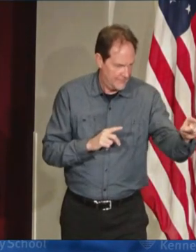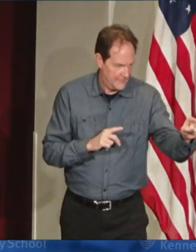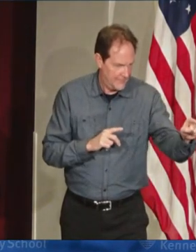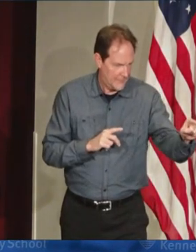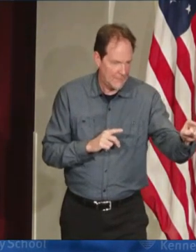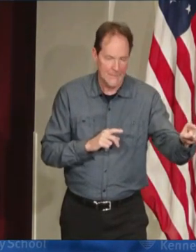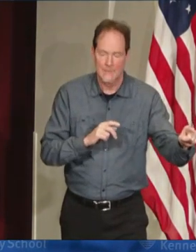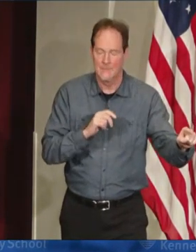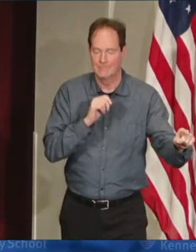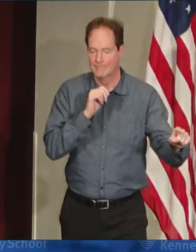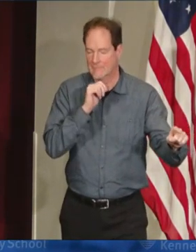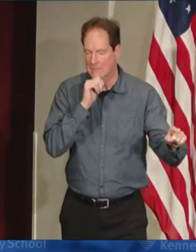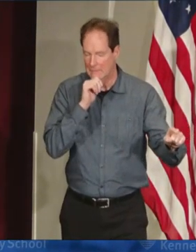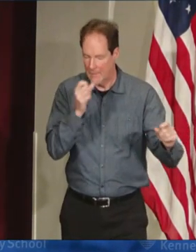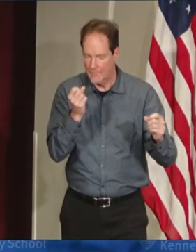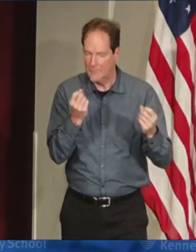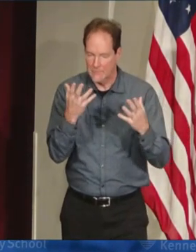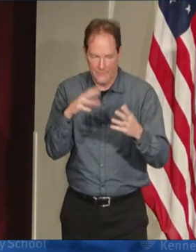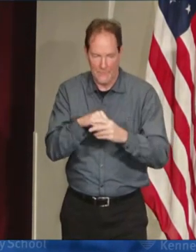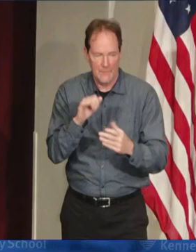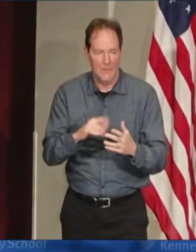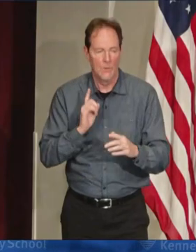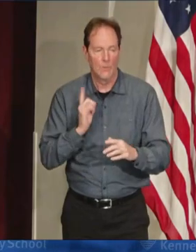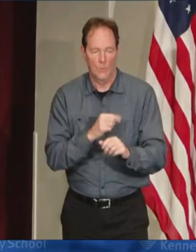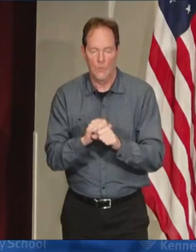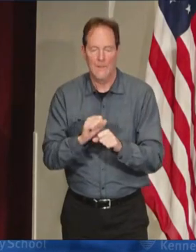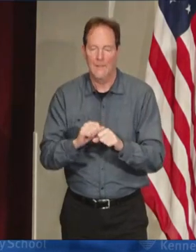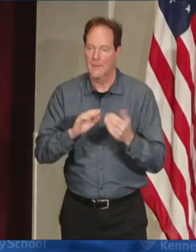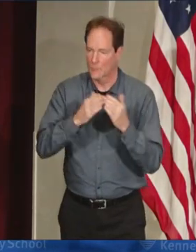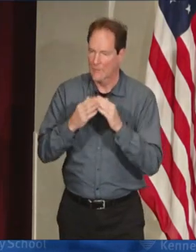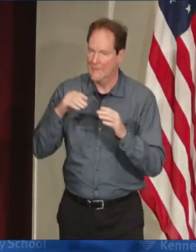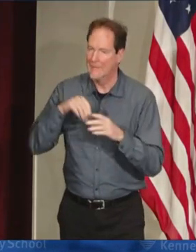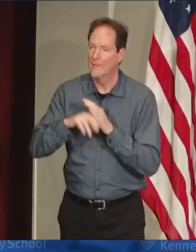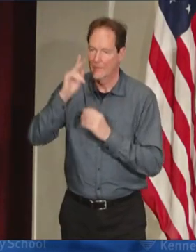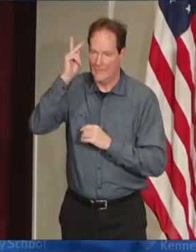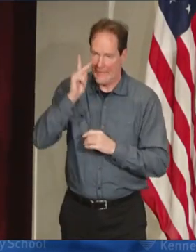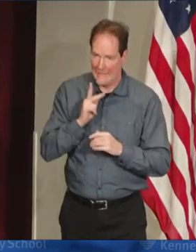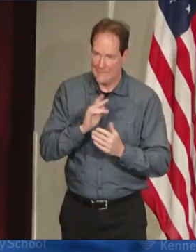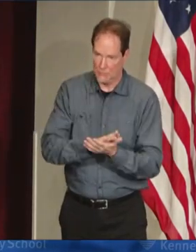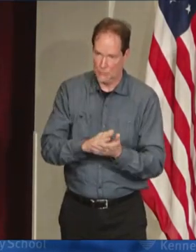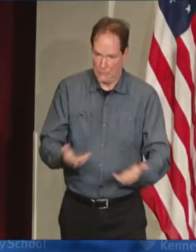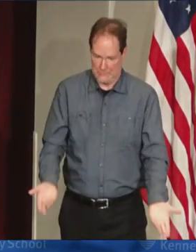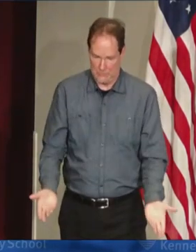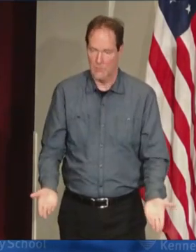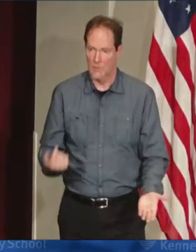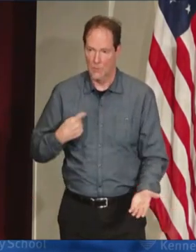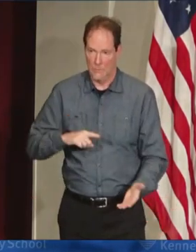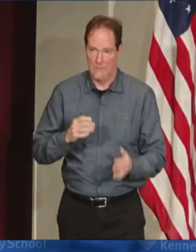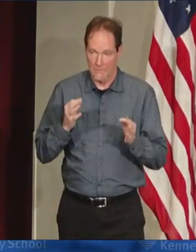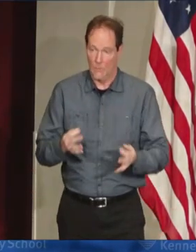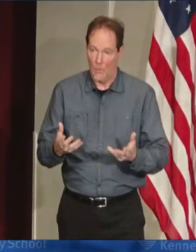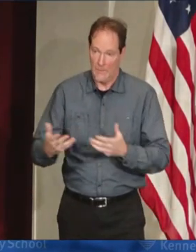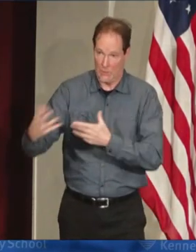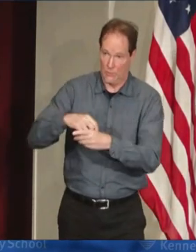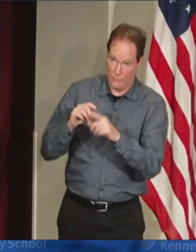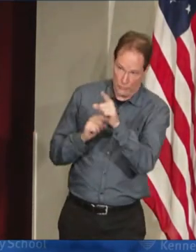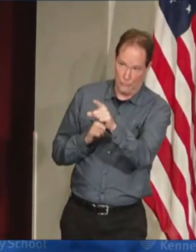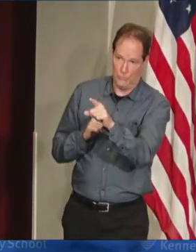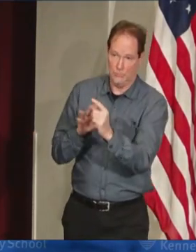Not too much in that, but we are trying to work on a community within the Kennedy School, so we certainly want to include you